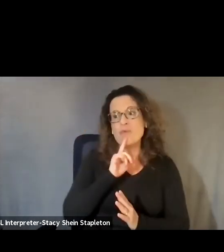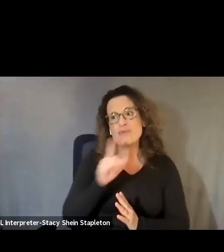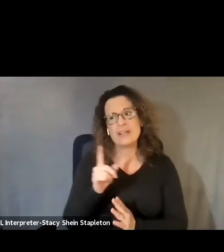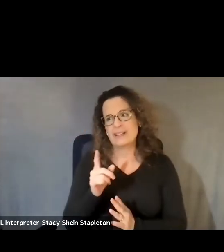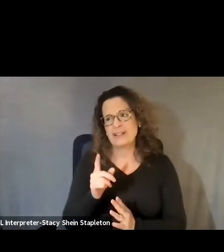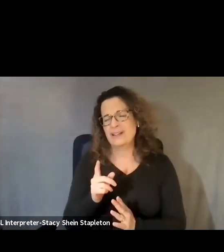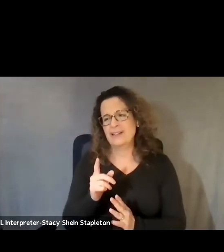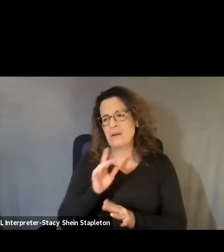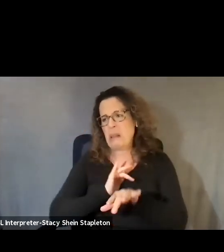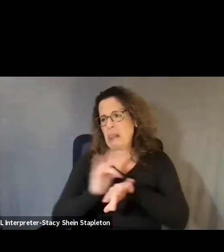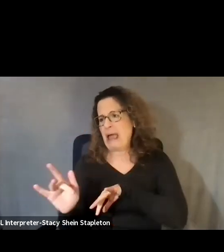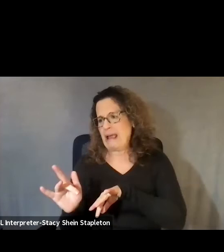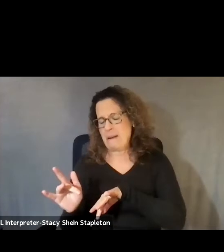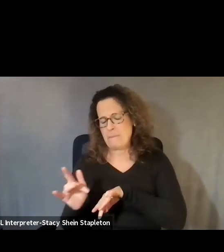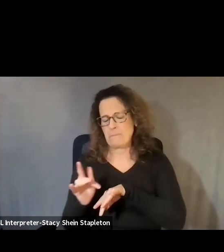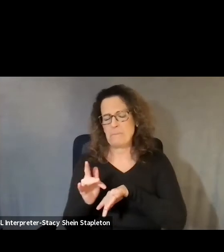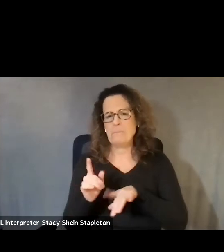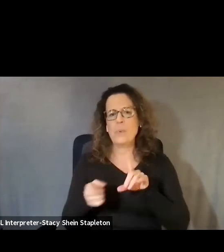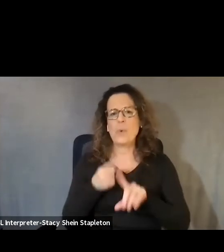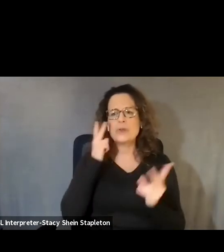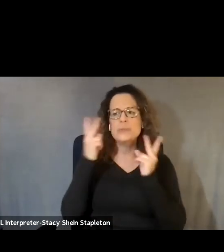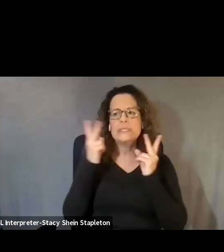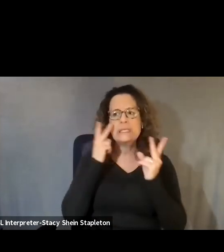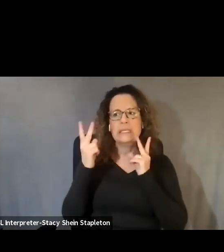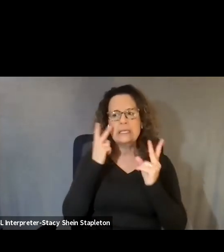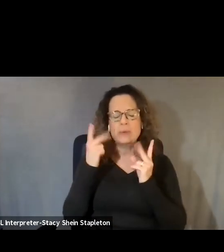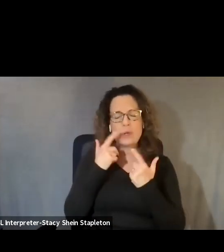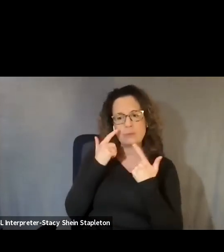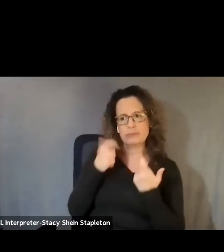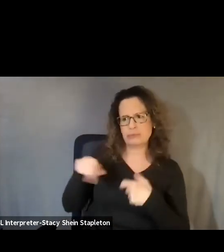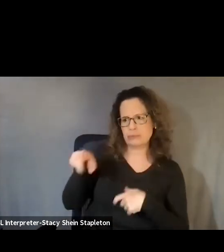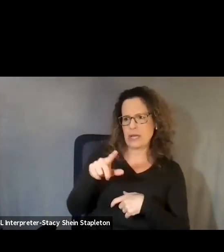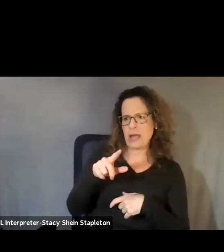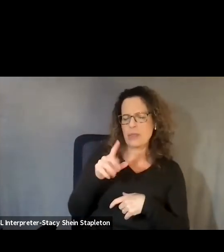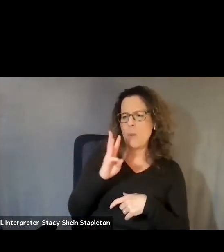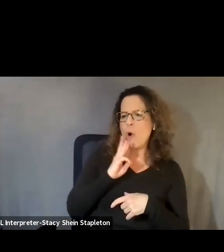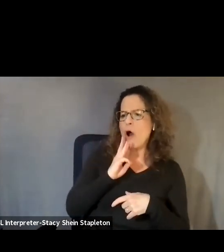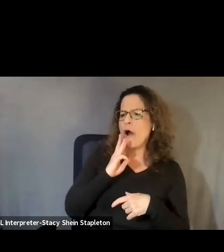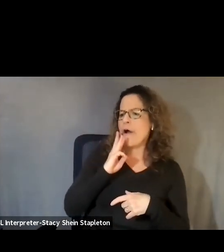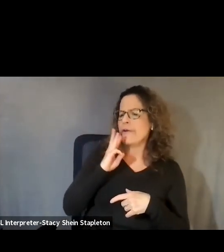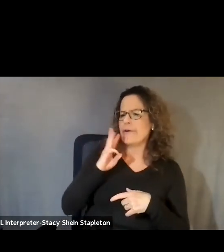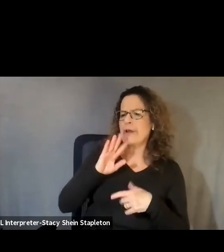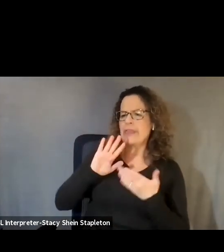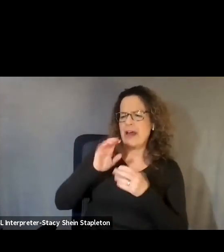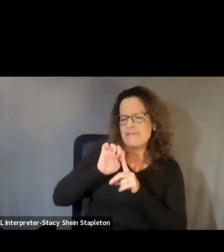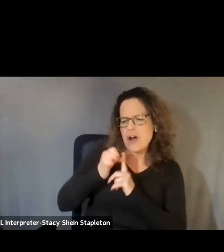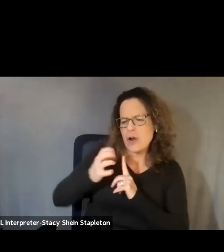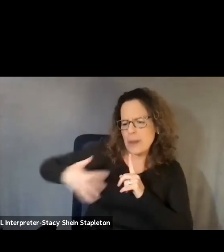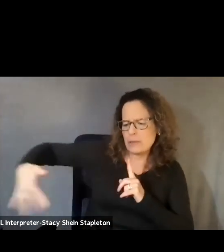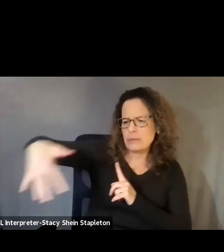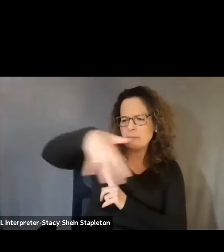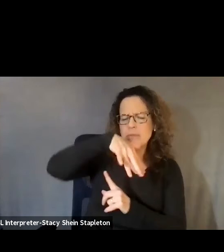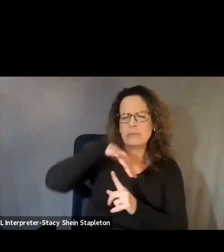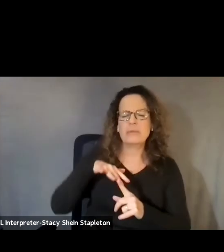canvas, the Great Lakes. What you see in all their vastness is